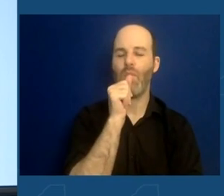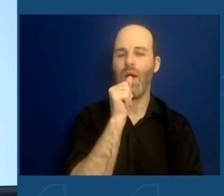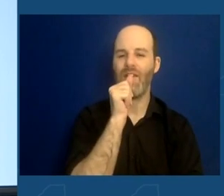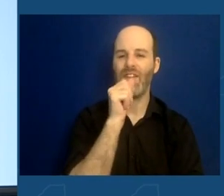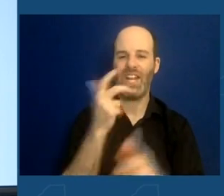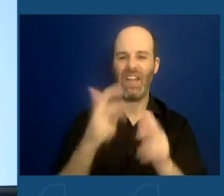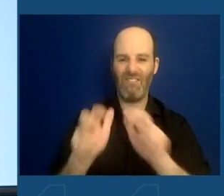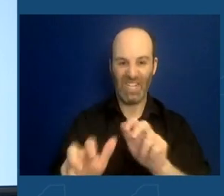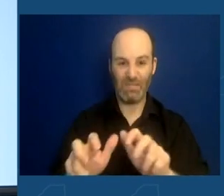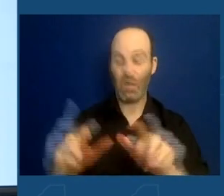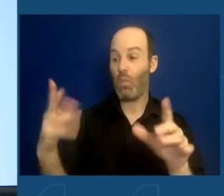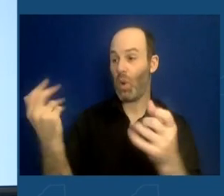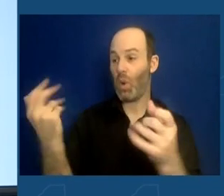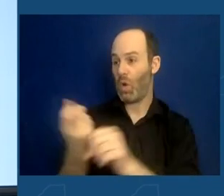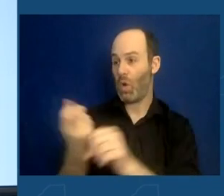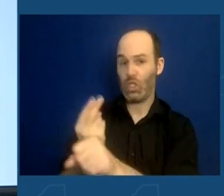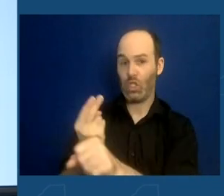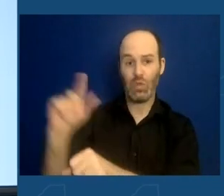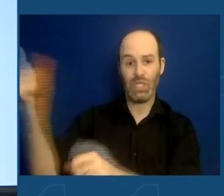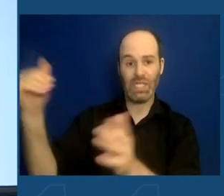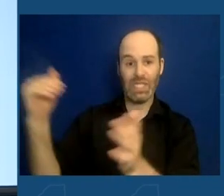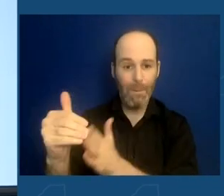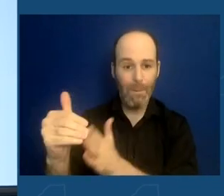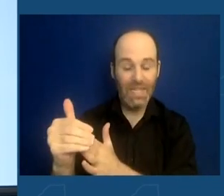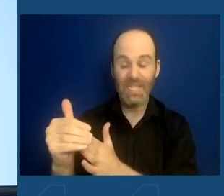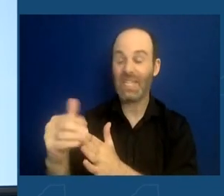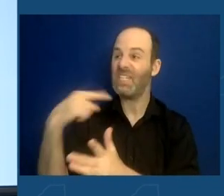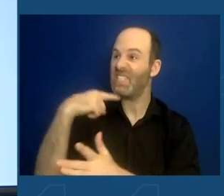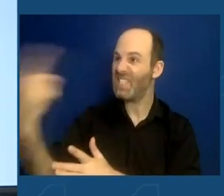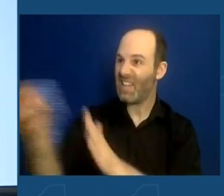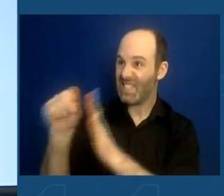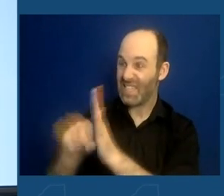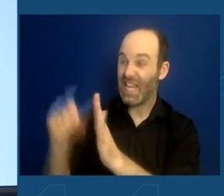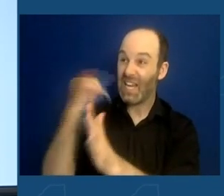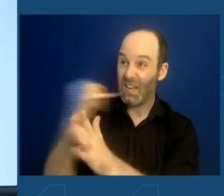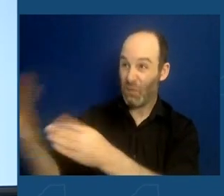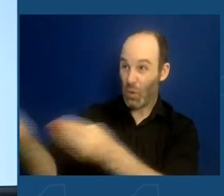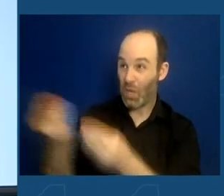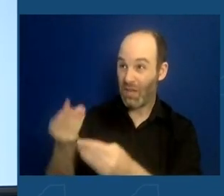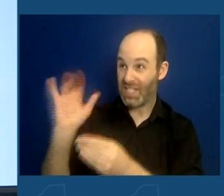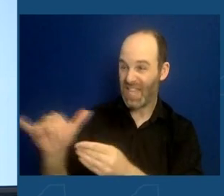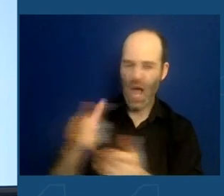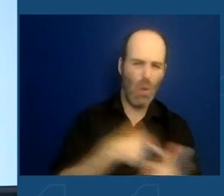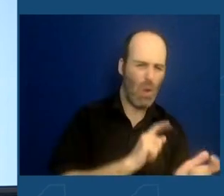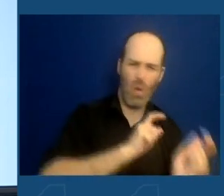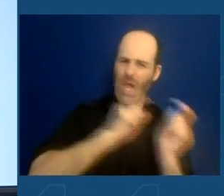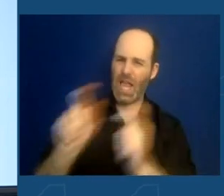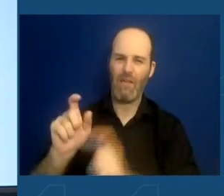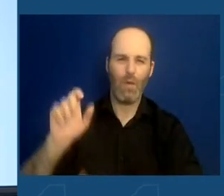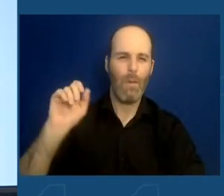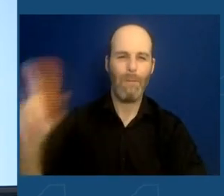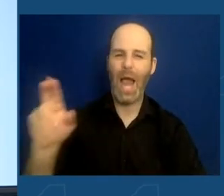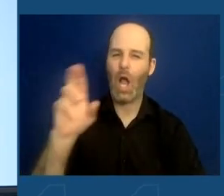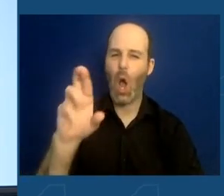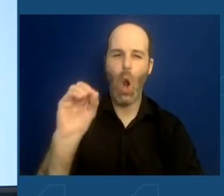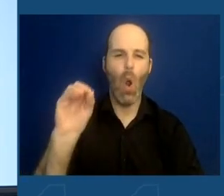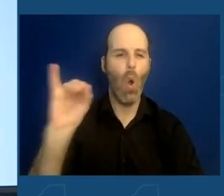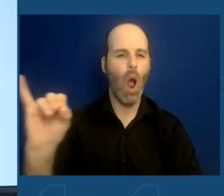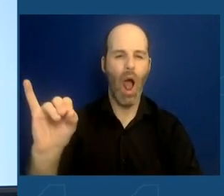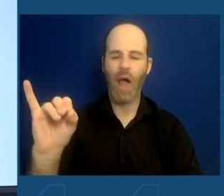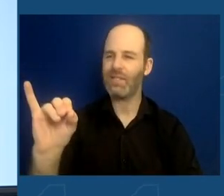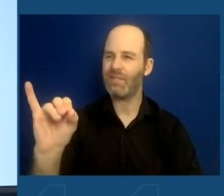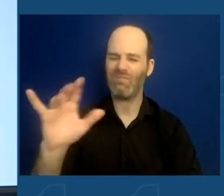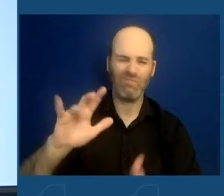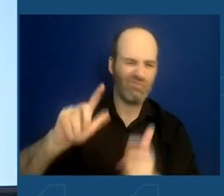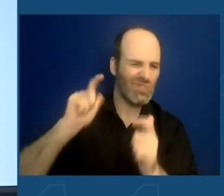$10 million and tell the state, if you give us $10 million, we'll bring you back way more and give you the biggest ROI you've seen. And as the governor